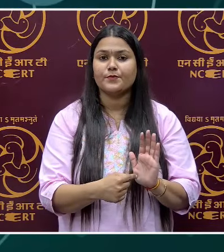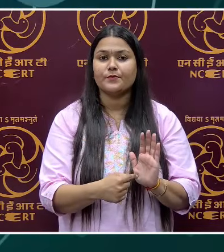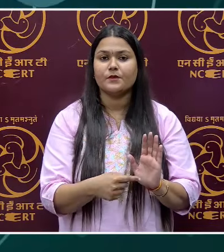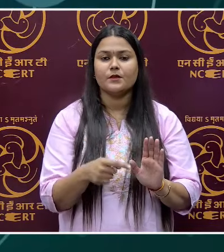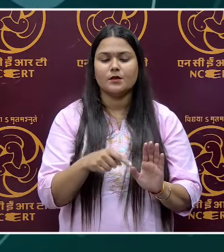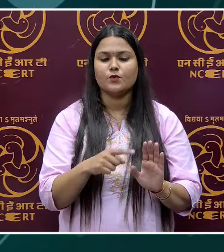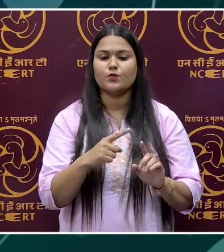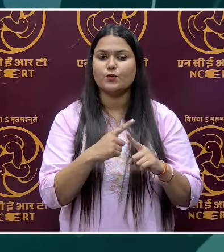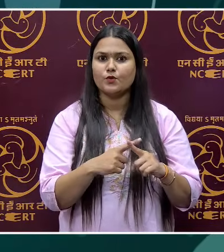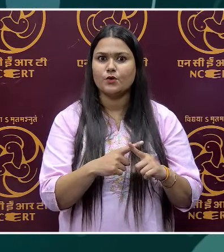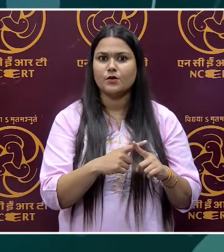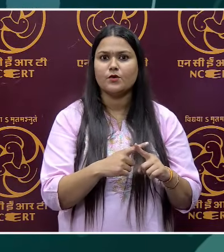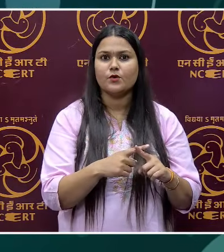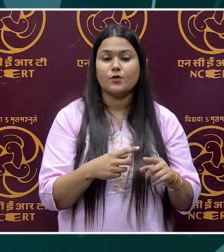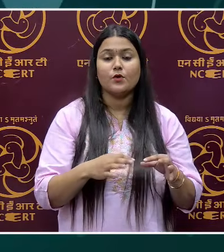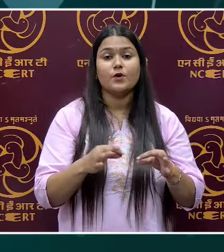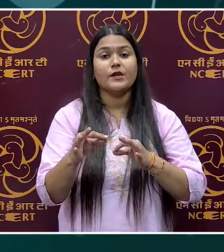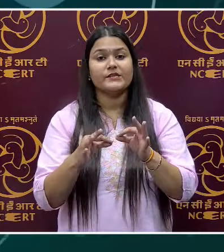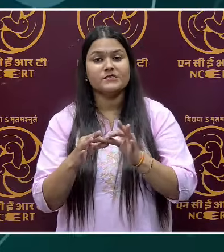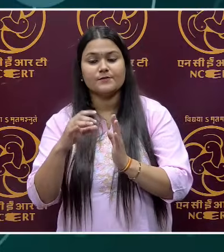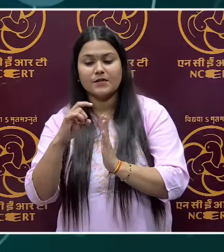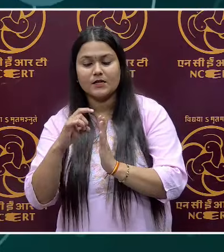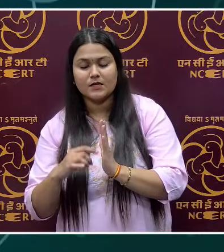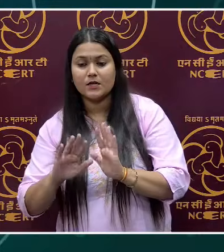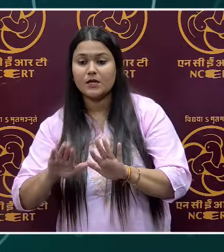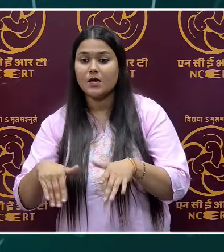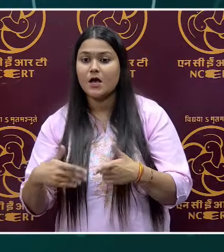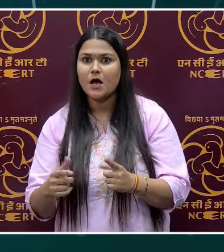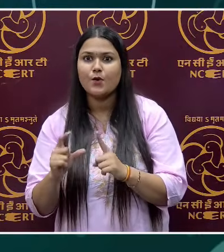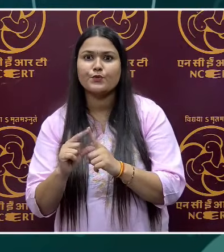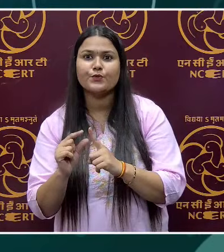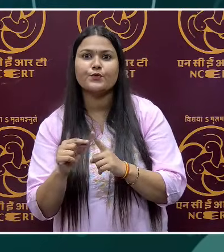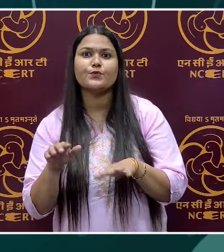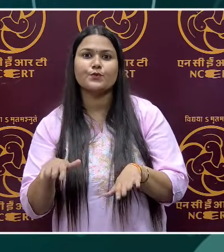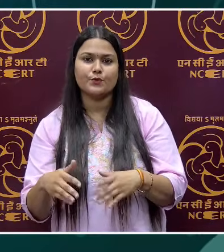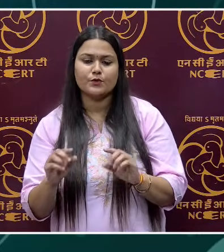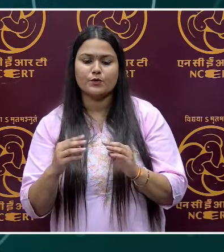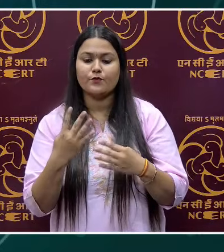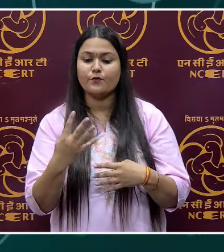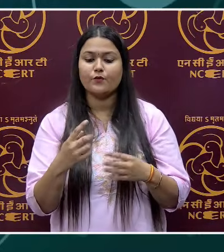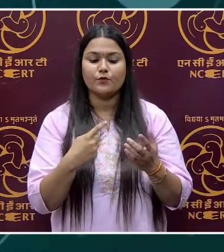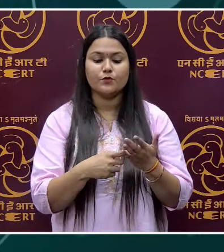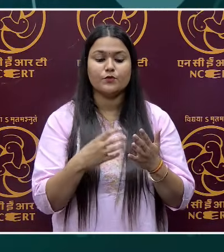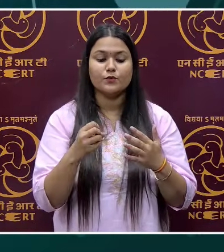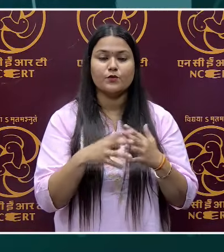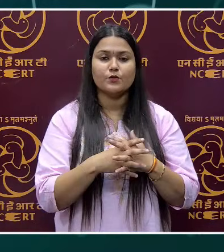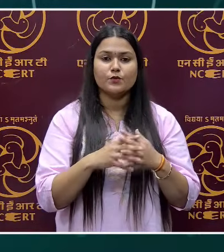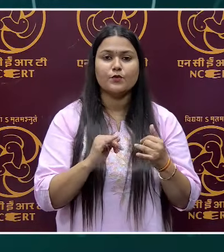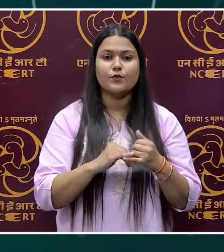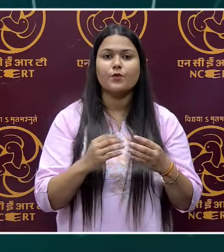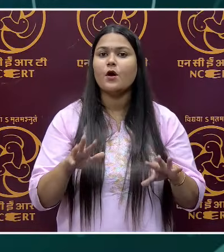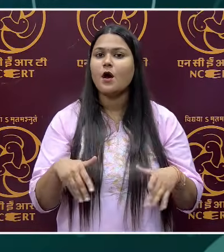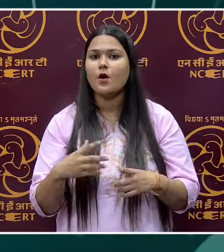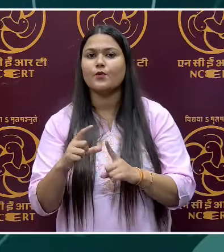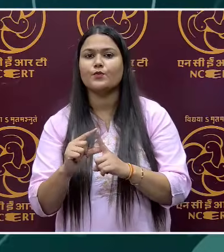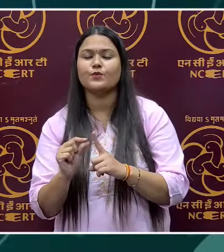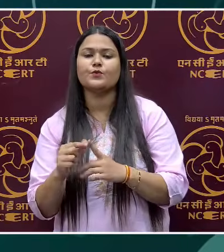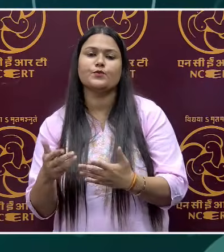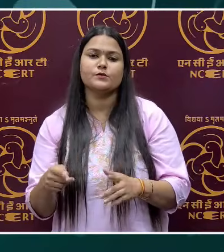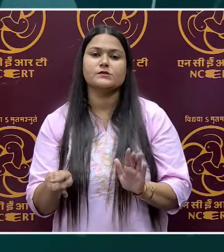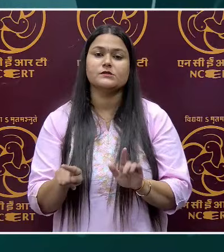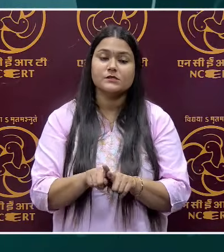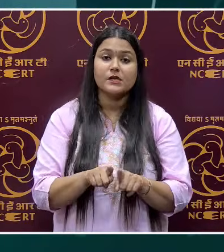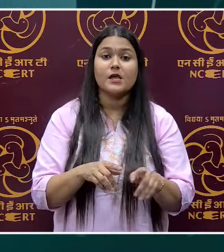it wrongly, and it gives explanation. The fourth row is actually this one. Okay. A little bit of hint. Yes, it gives hint as well. It